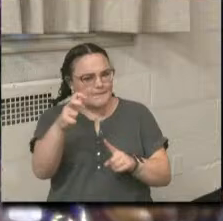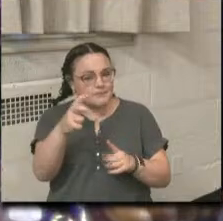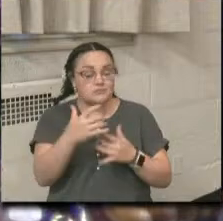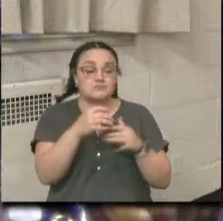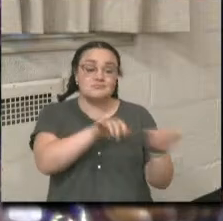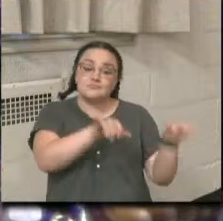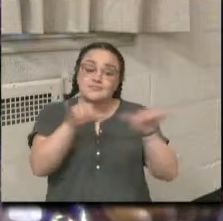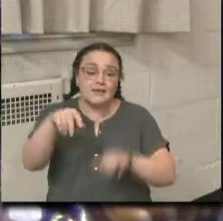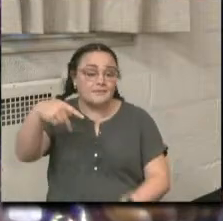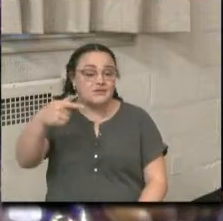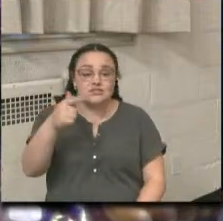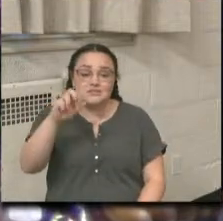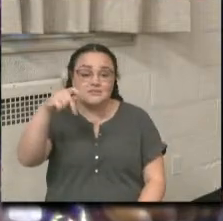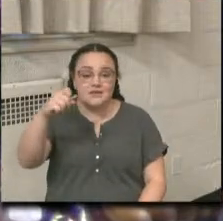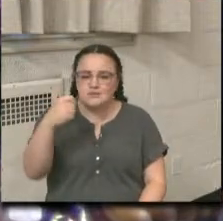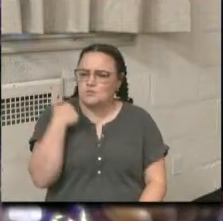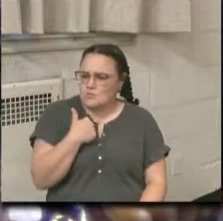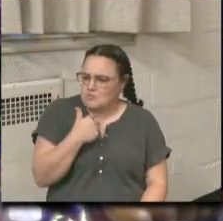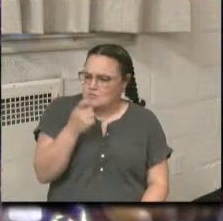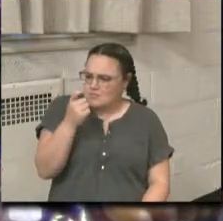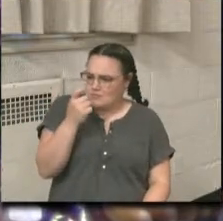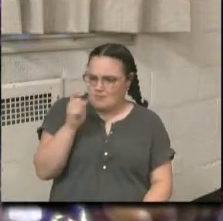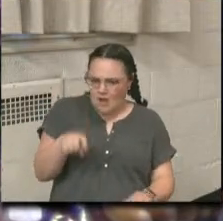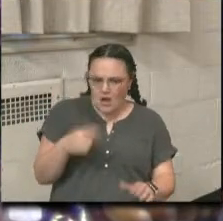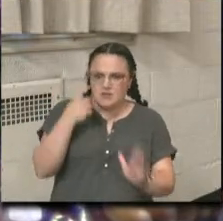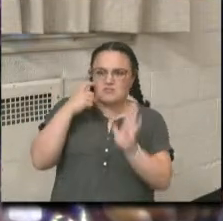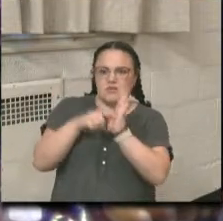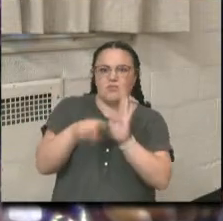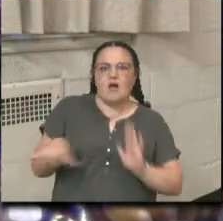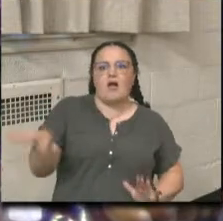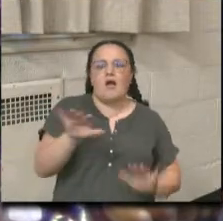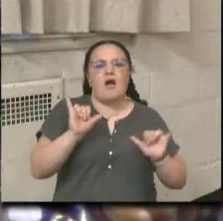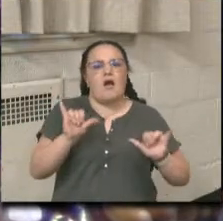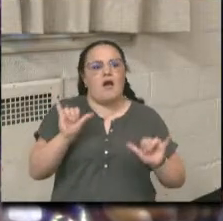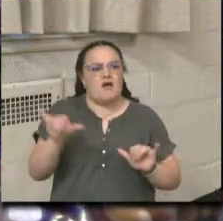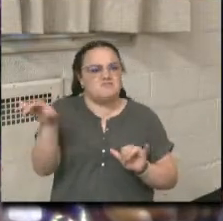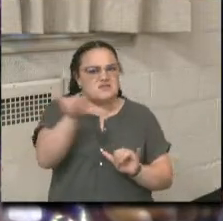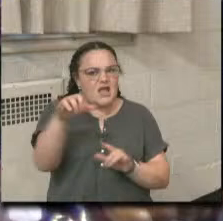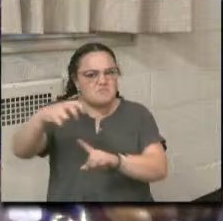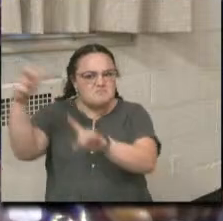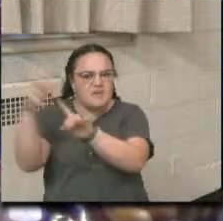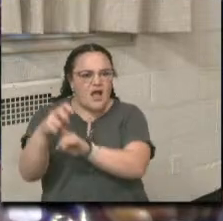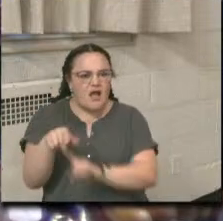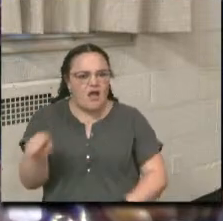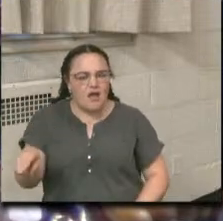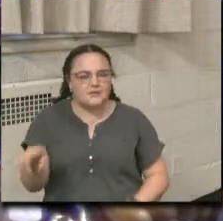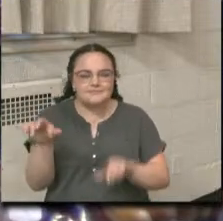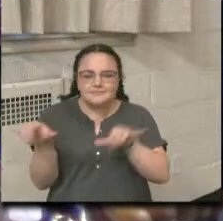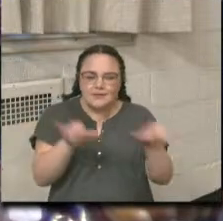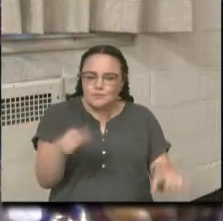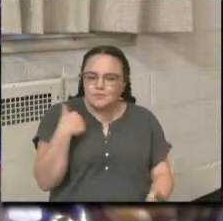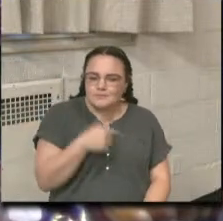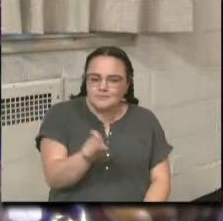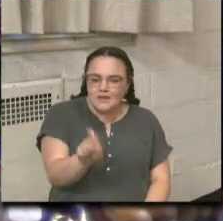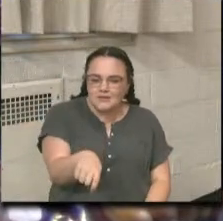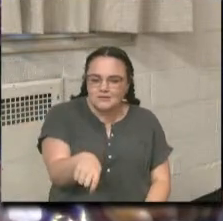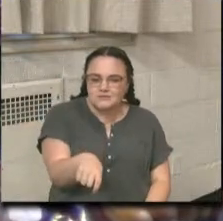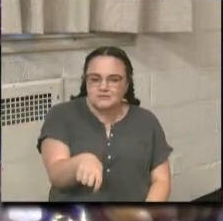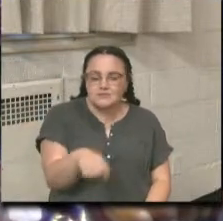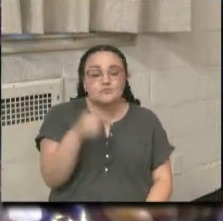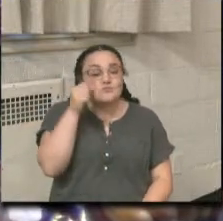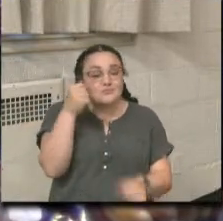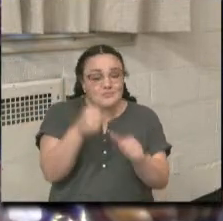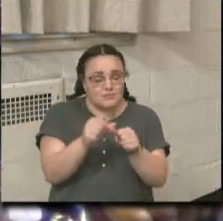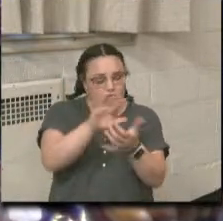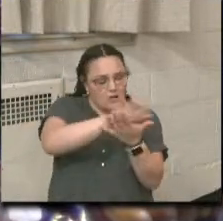be known for our quality and our excellence. Remember, it's through resilience and transformation we